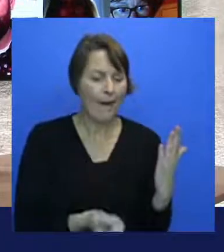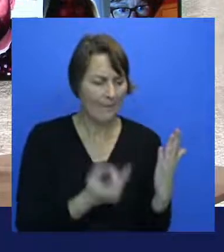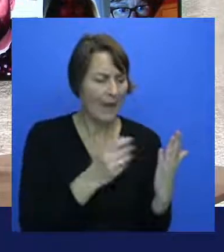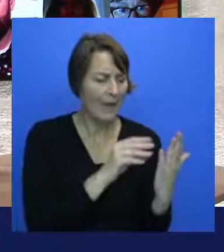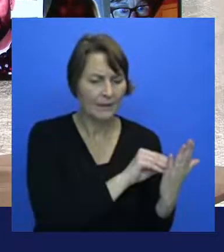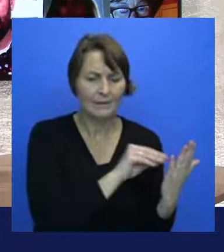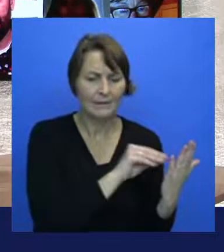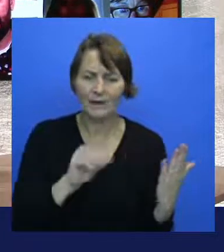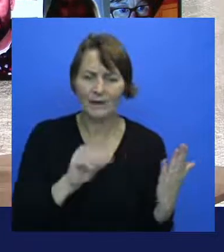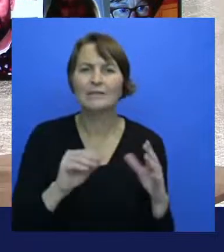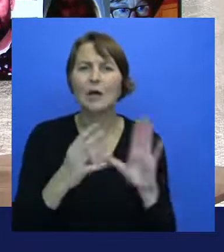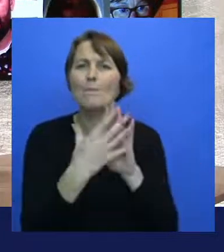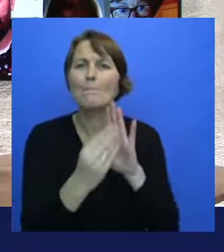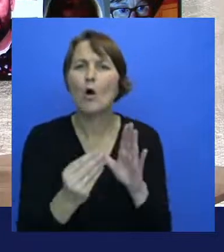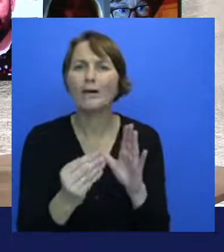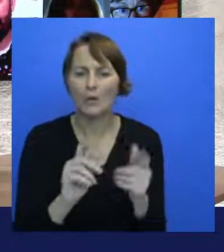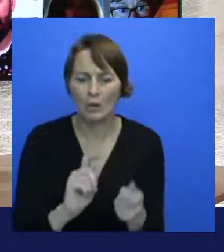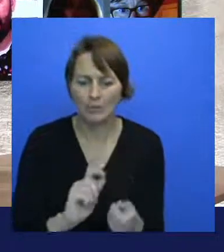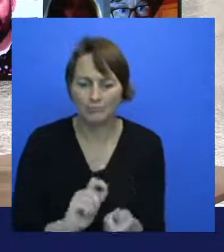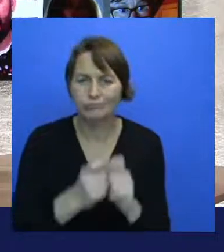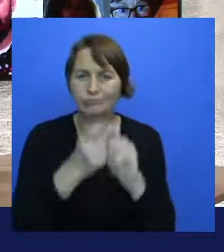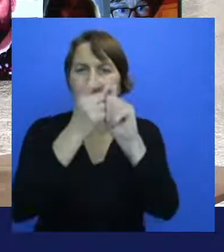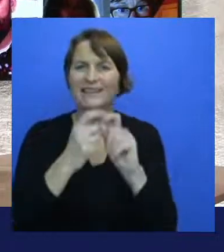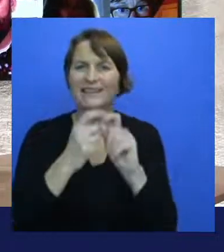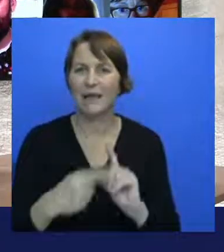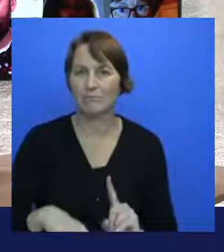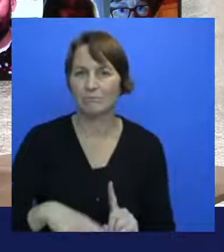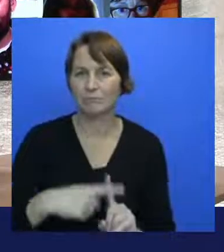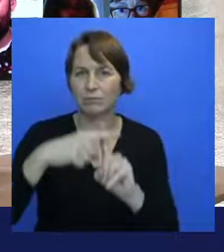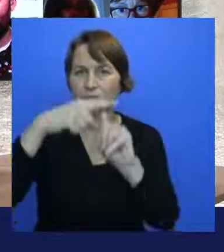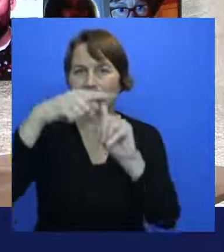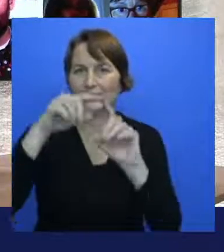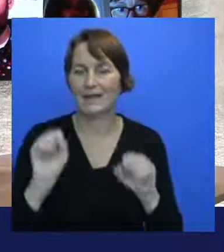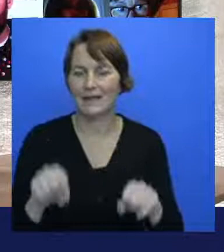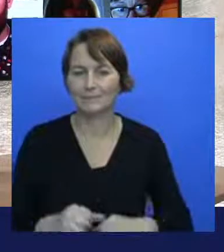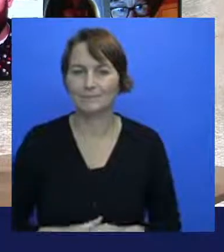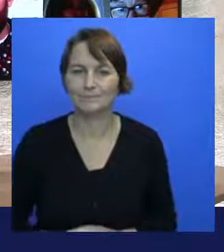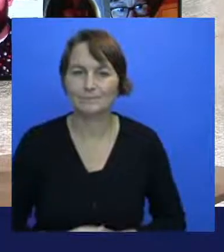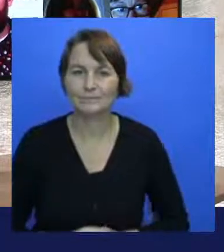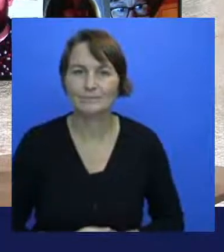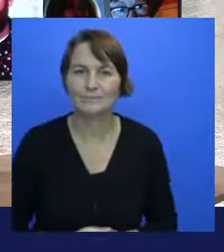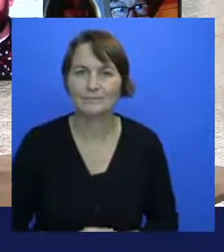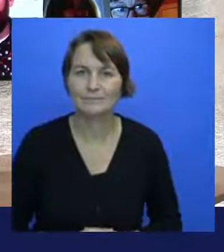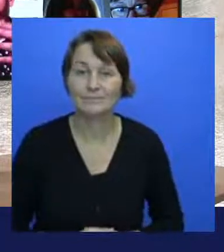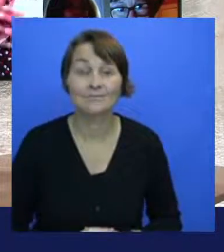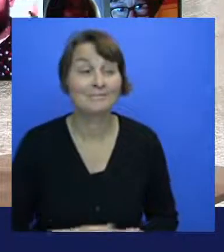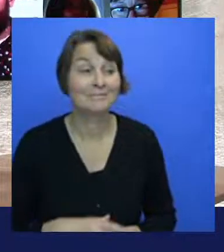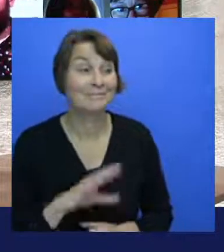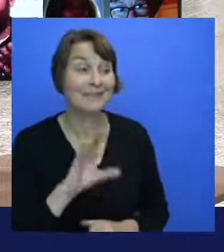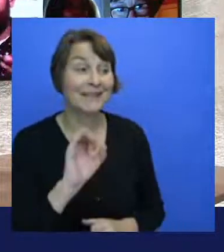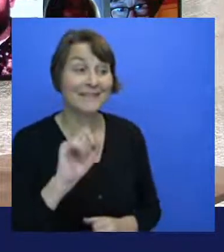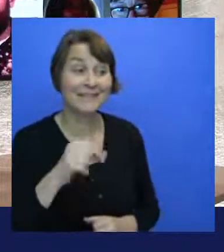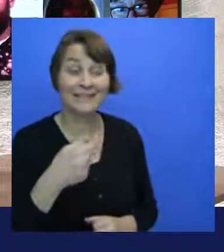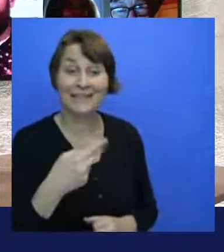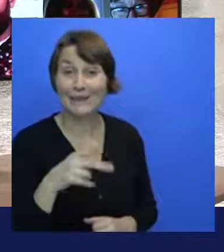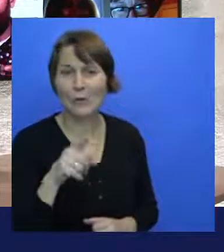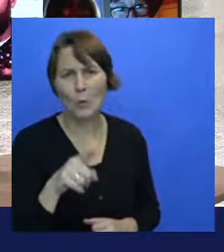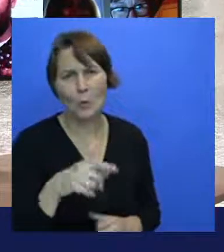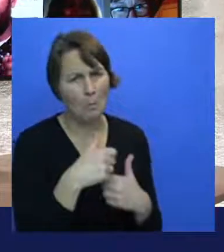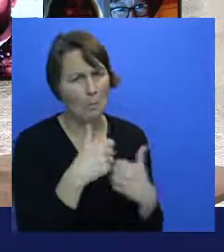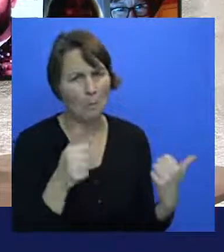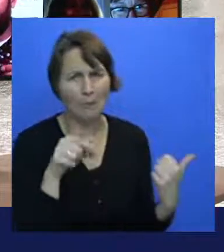attention to those as well. That's really cool the way you both like wrap this up really nicely for